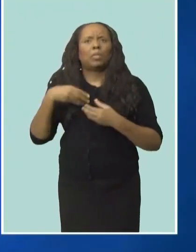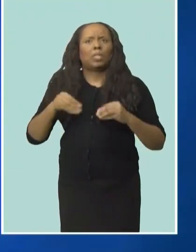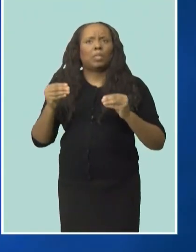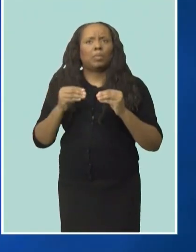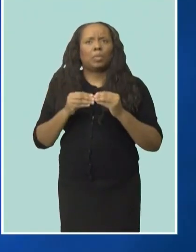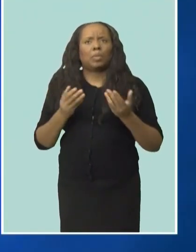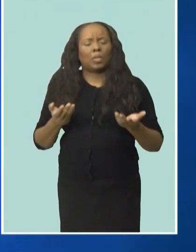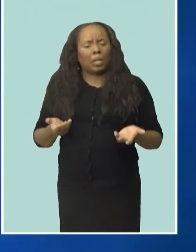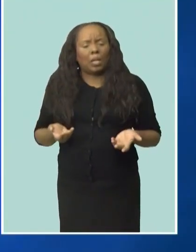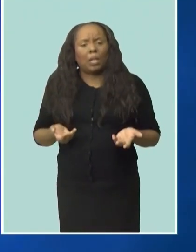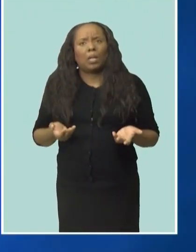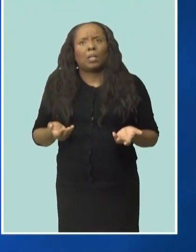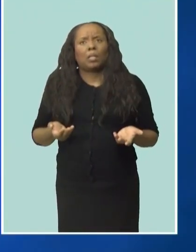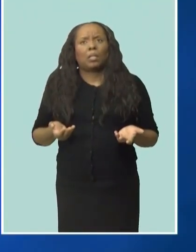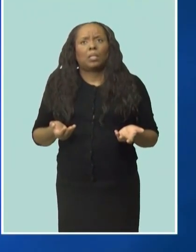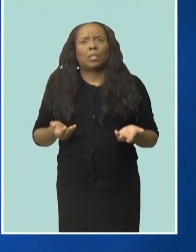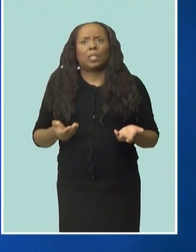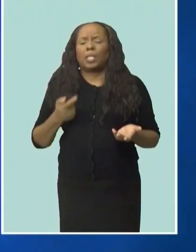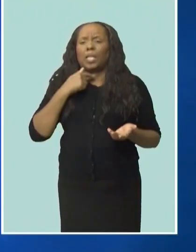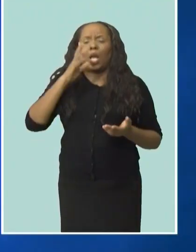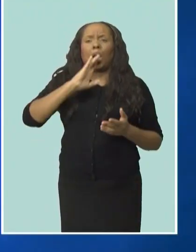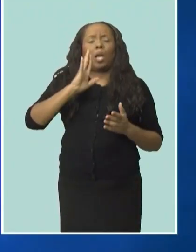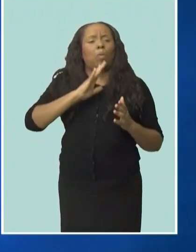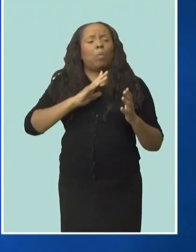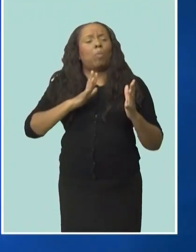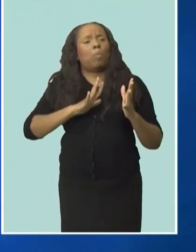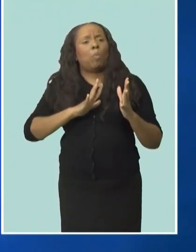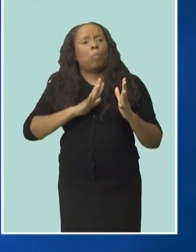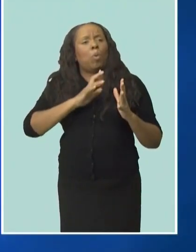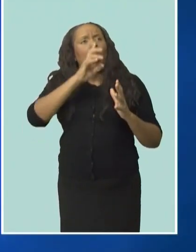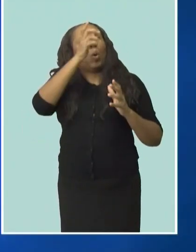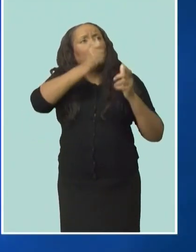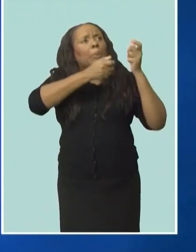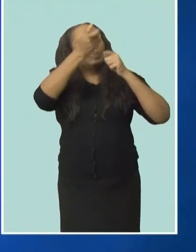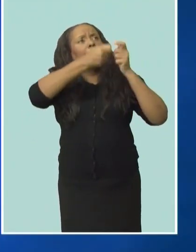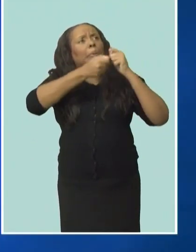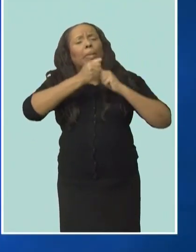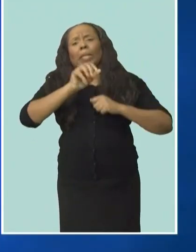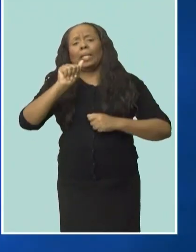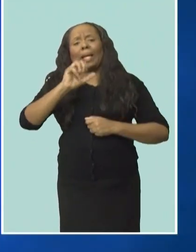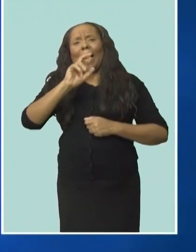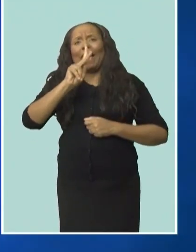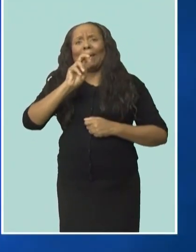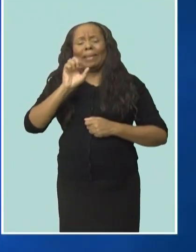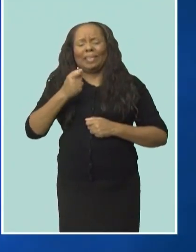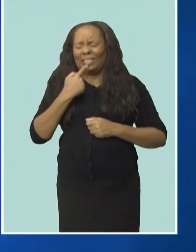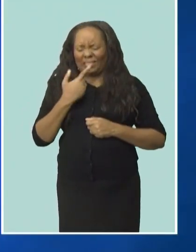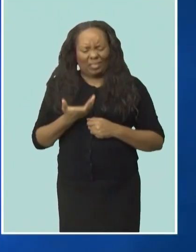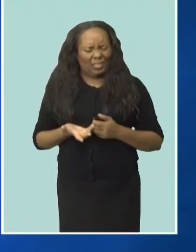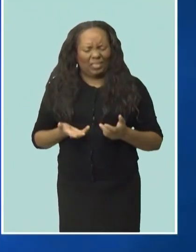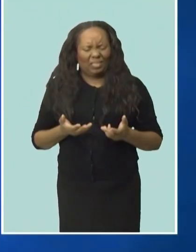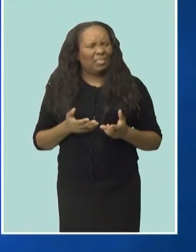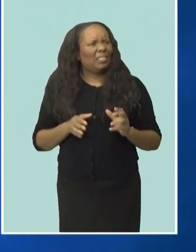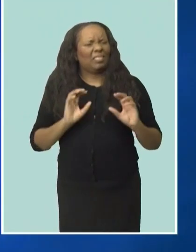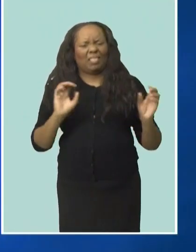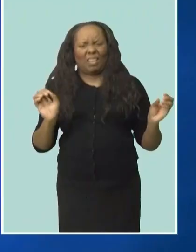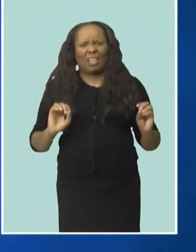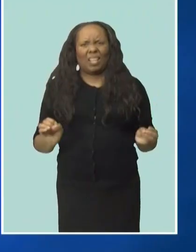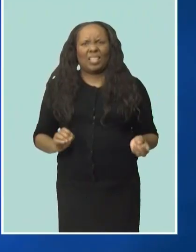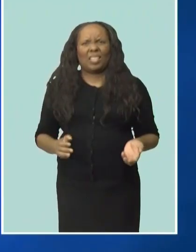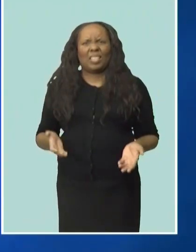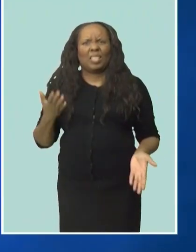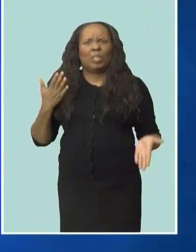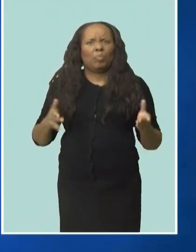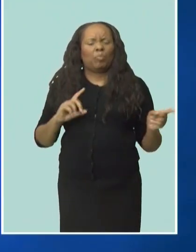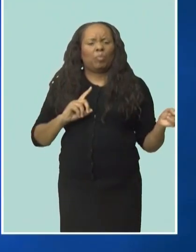he ran. I didn't know. He said they're going to pick yesterday evening about 5 o'clock. When they come and see everything, they say, tell myself, well, he ain't quick none. So he must have went